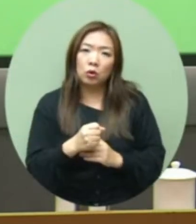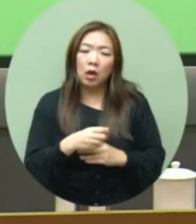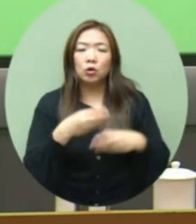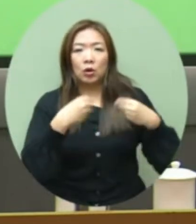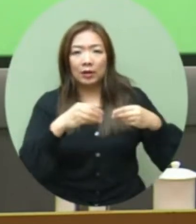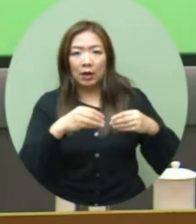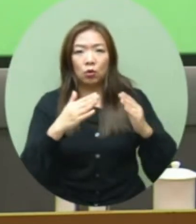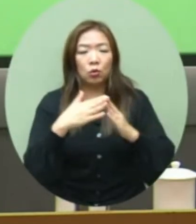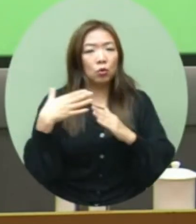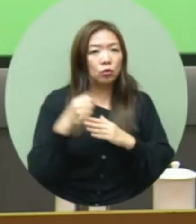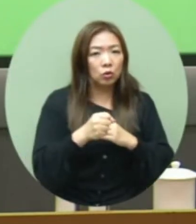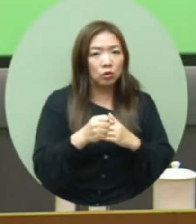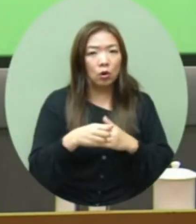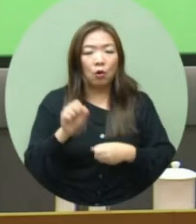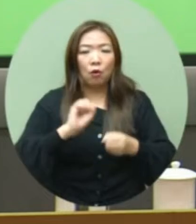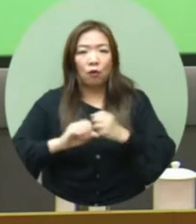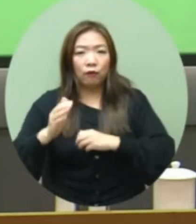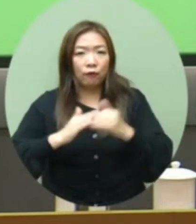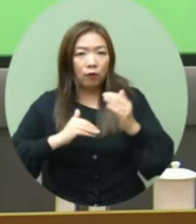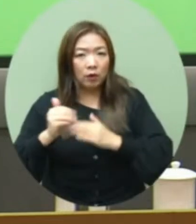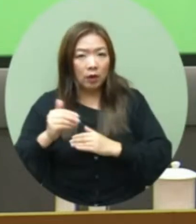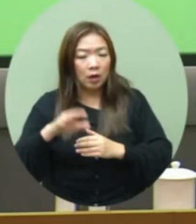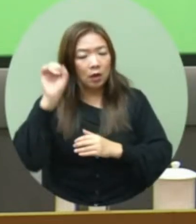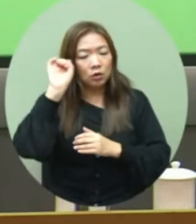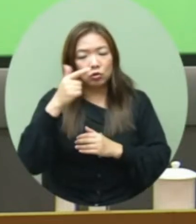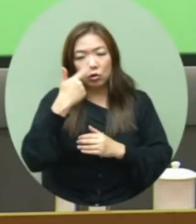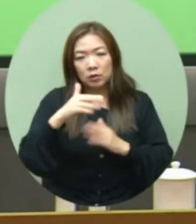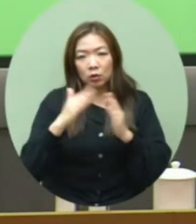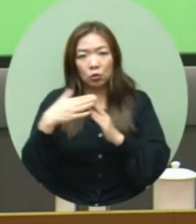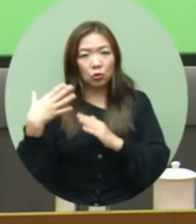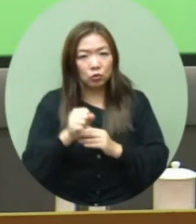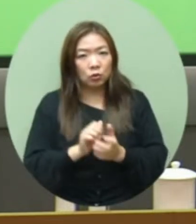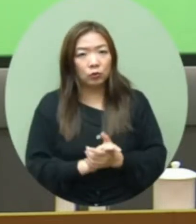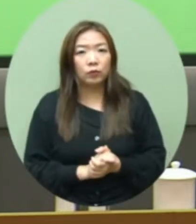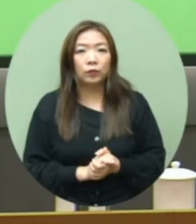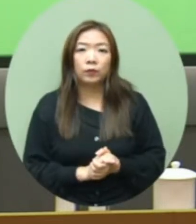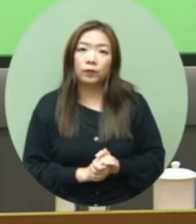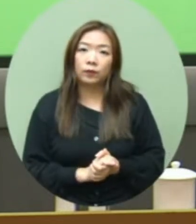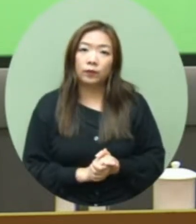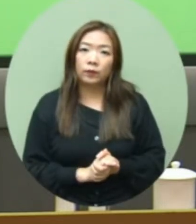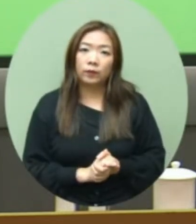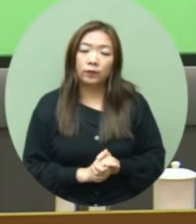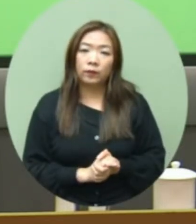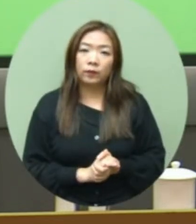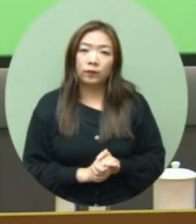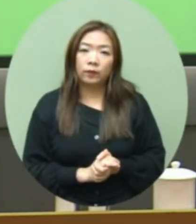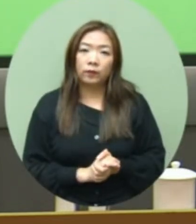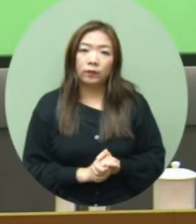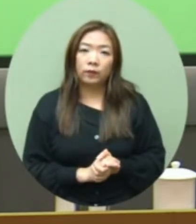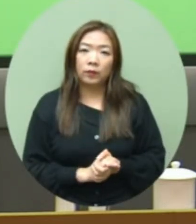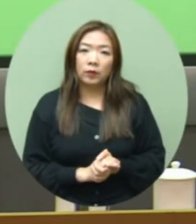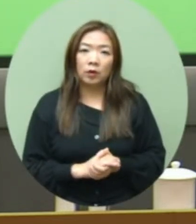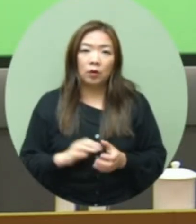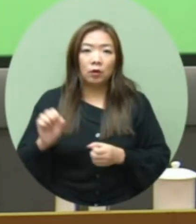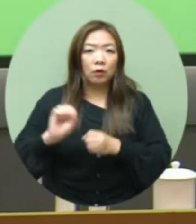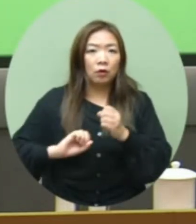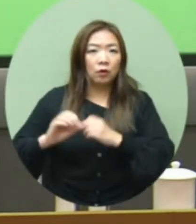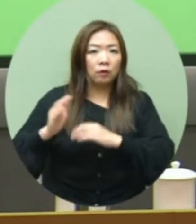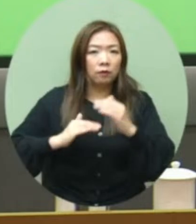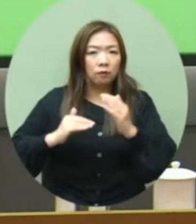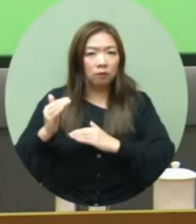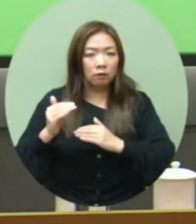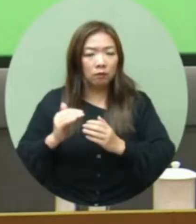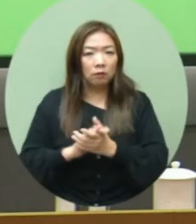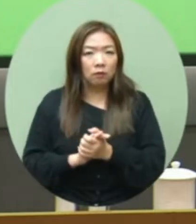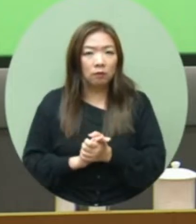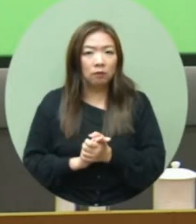be chairing this committee. We will have the Secretary for Education, the Secretary for Innovation, Technology, and Industry,